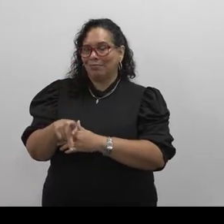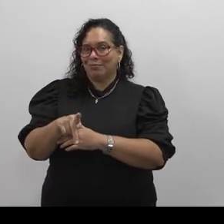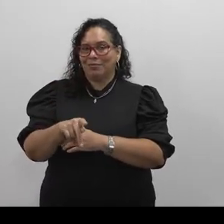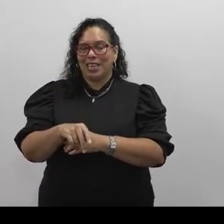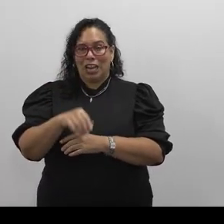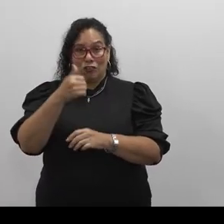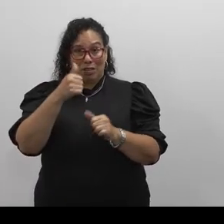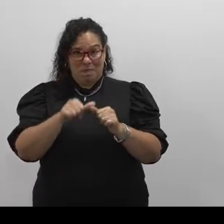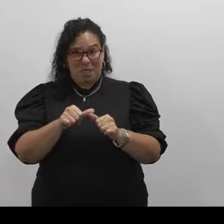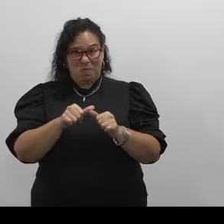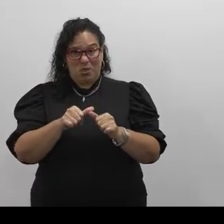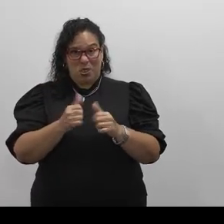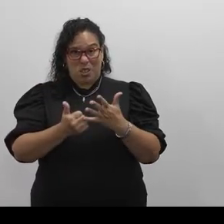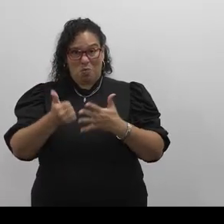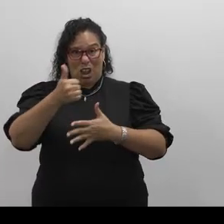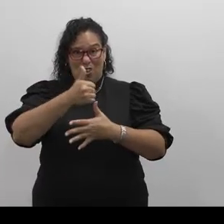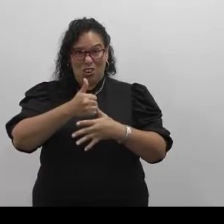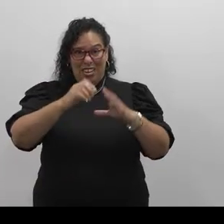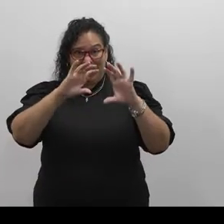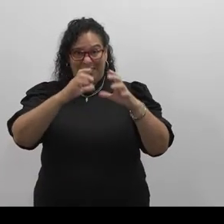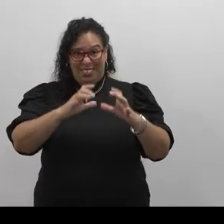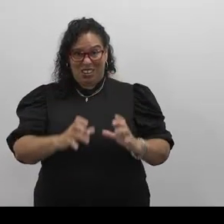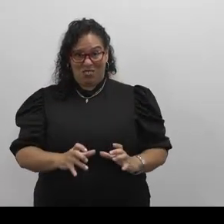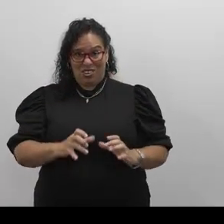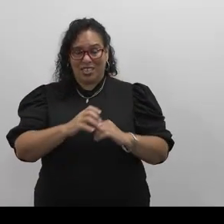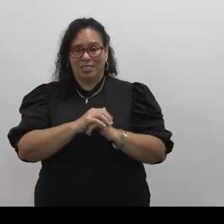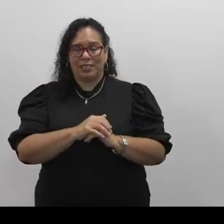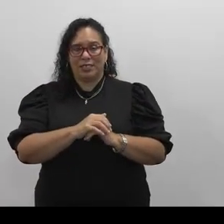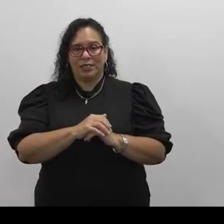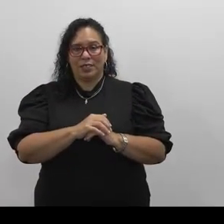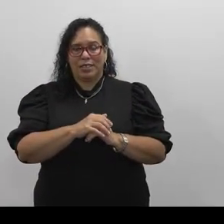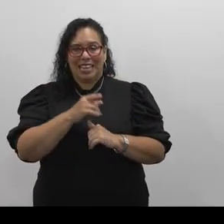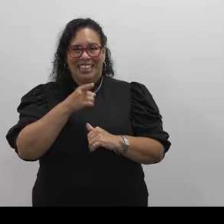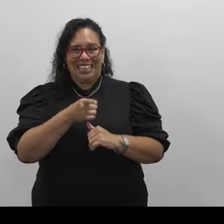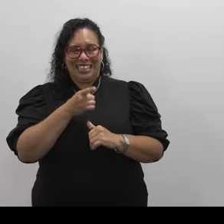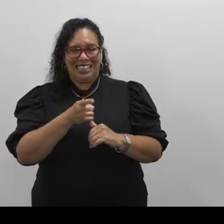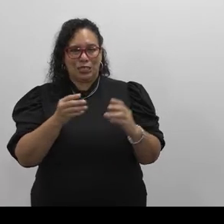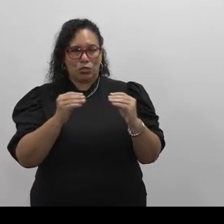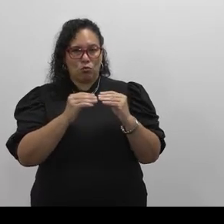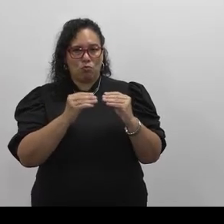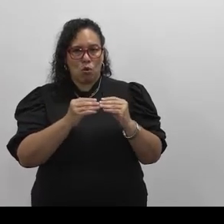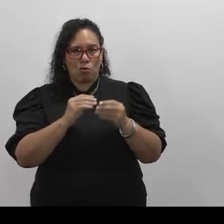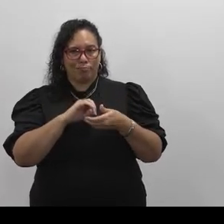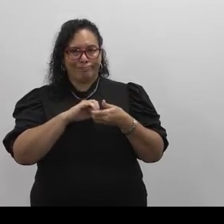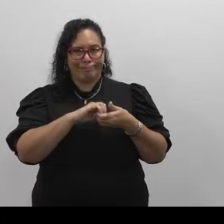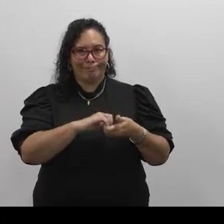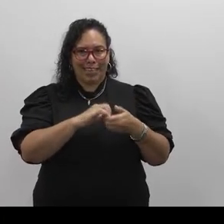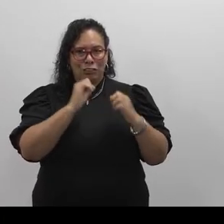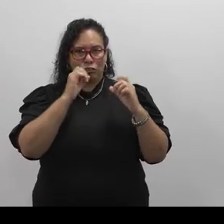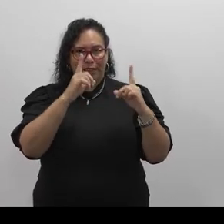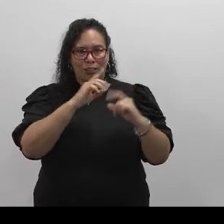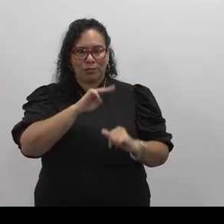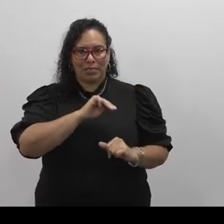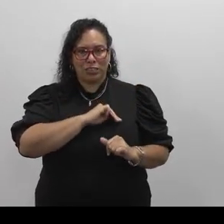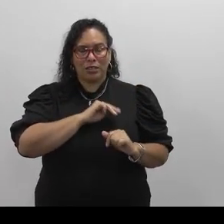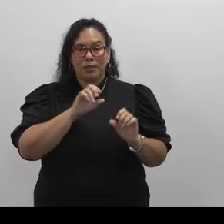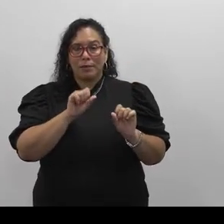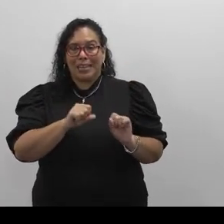buckets, but I strongly believe it gets us further in alignment with our educational mission and vision, right? Being able to add